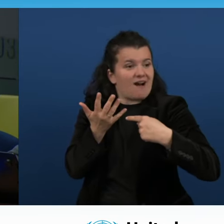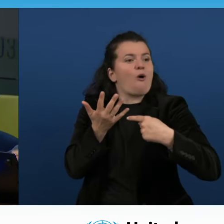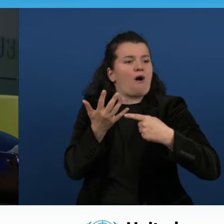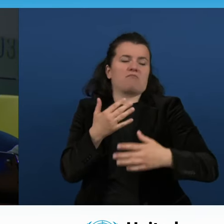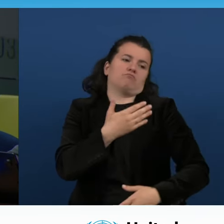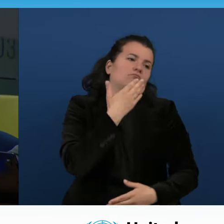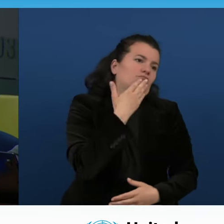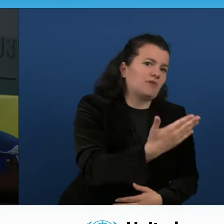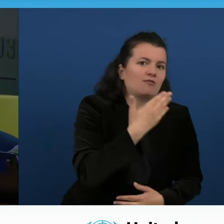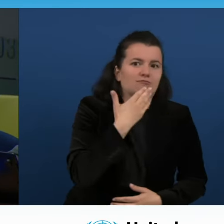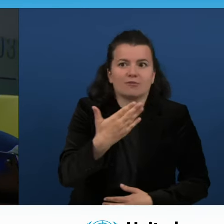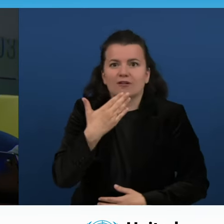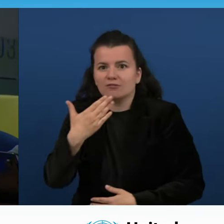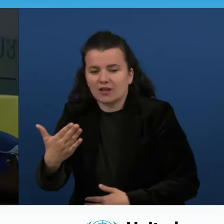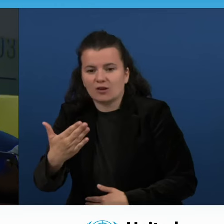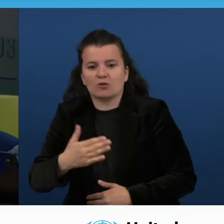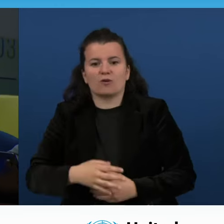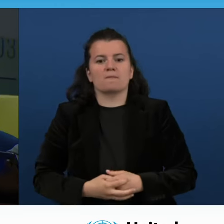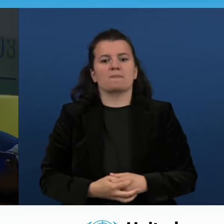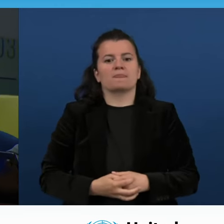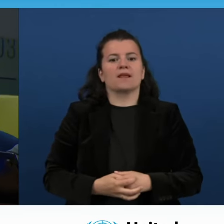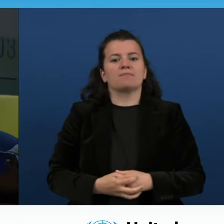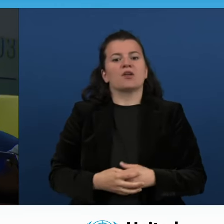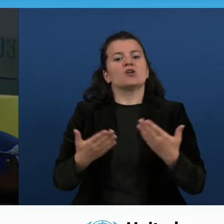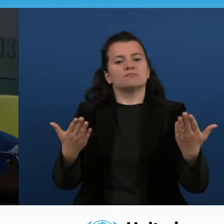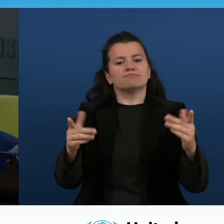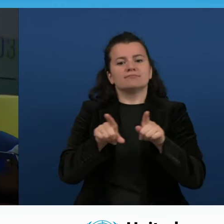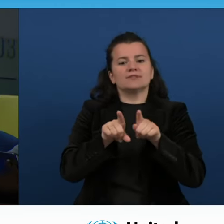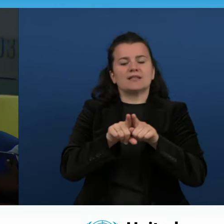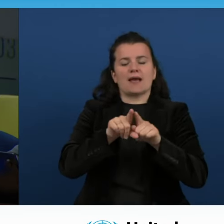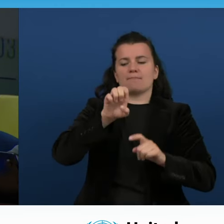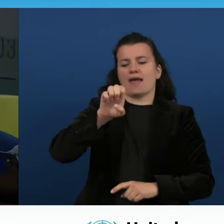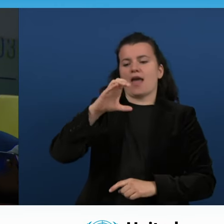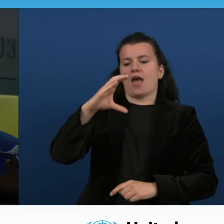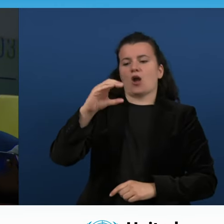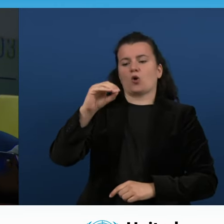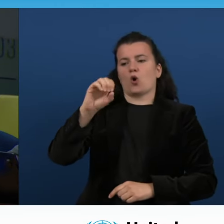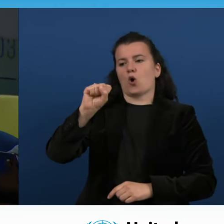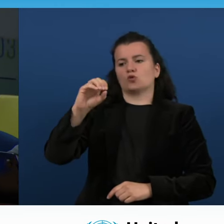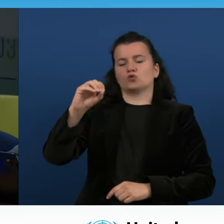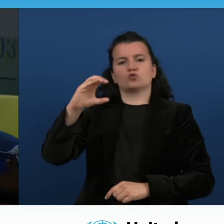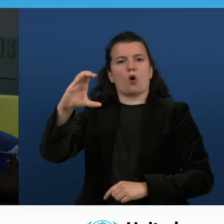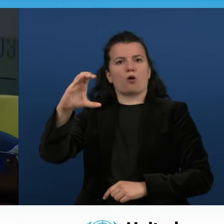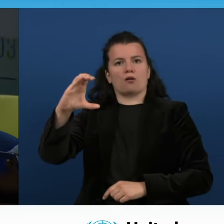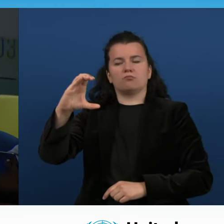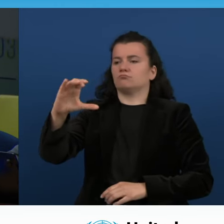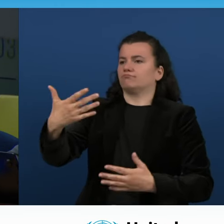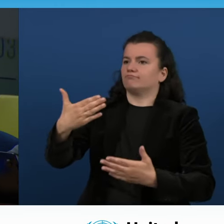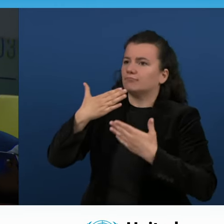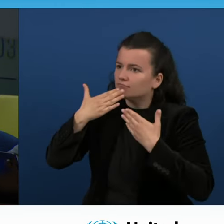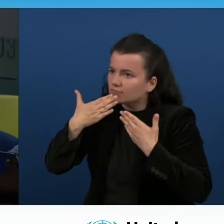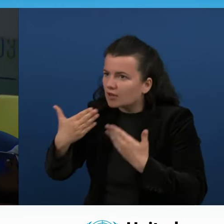and our faith in you. Global Youth, we